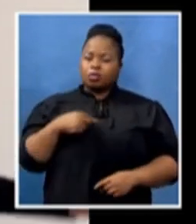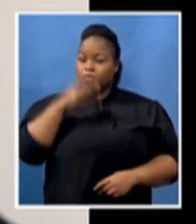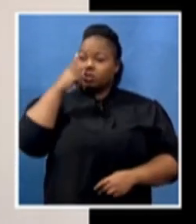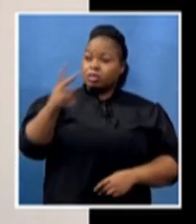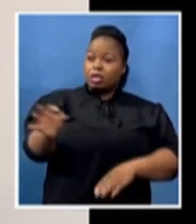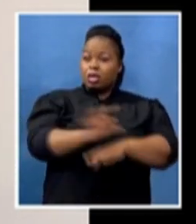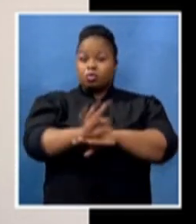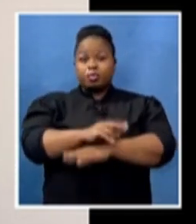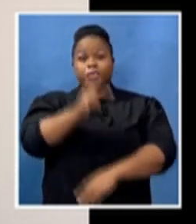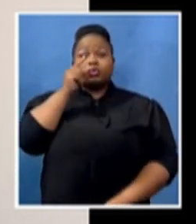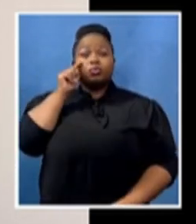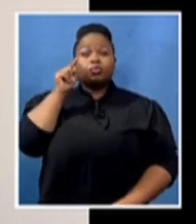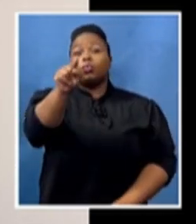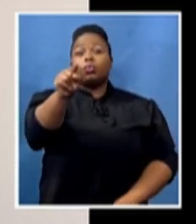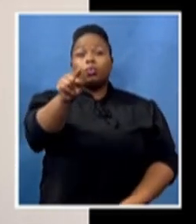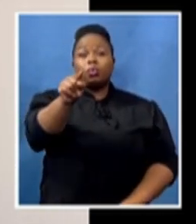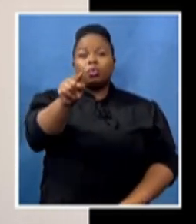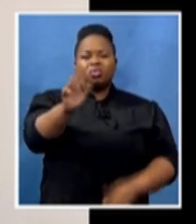destroying us?